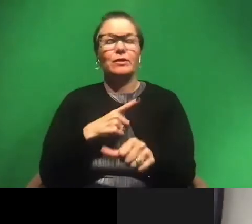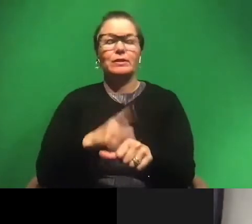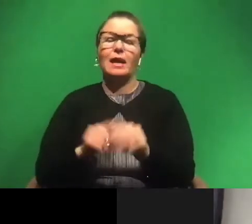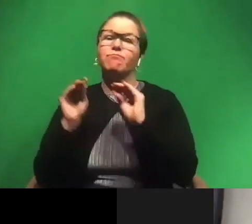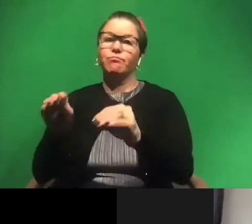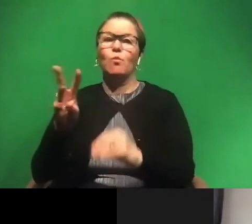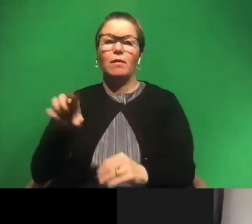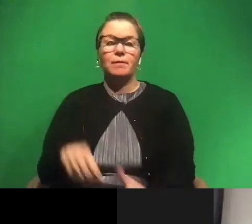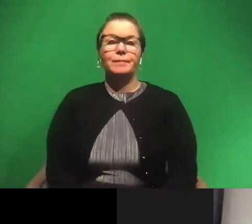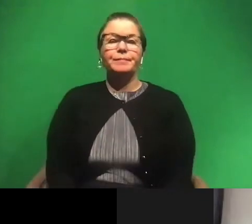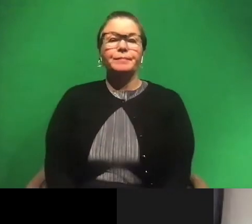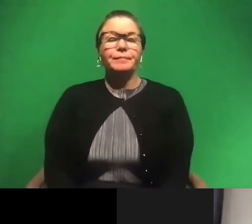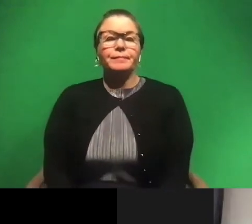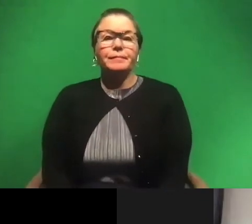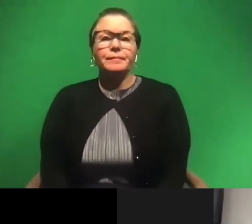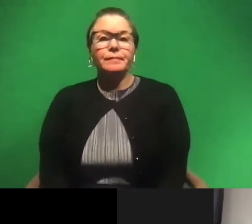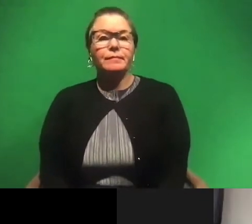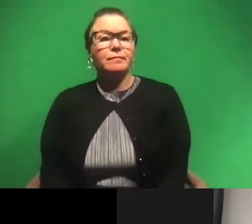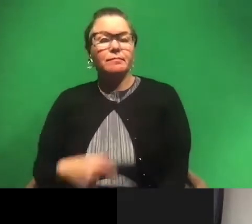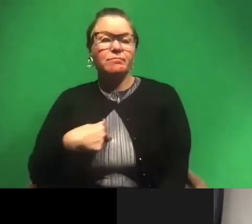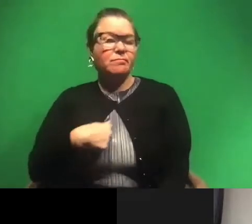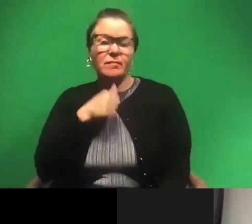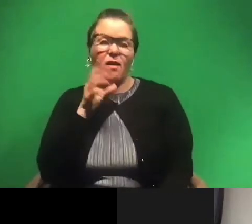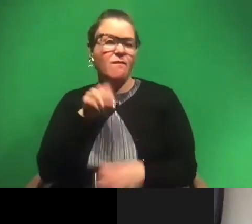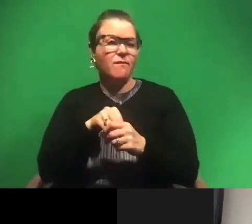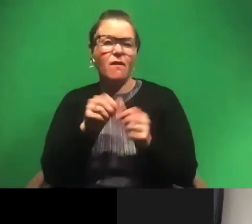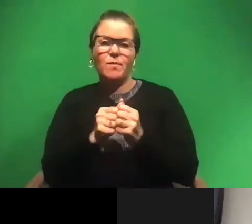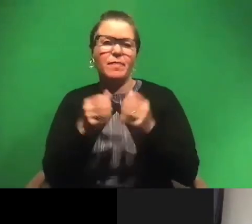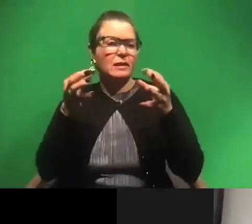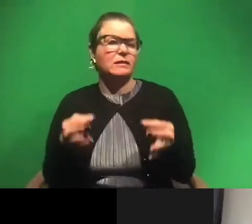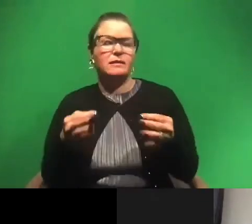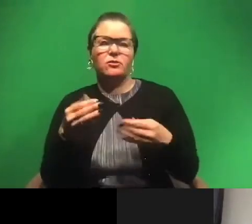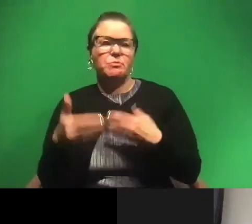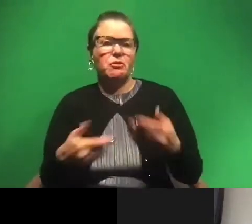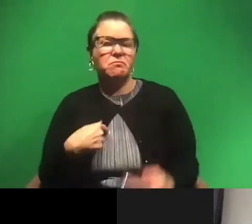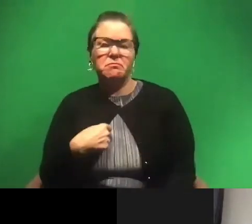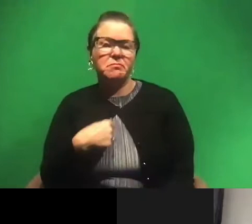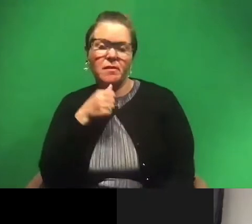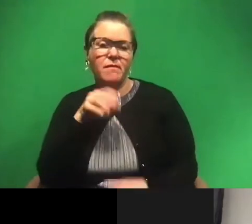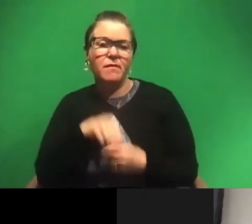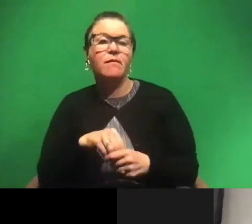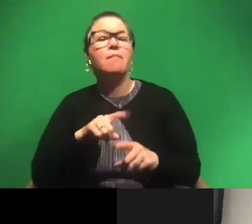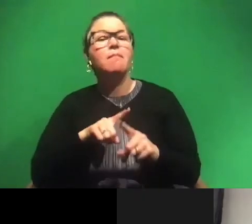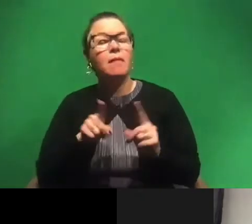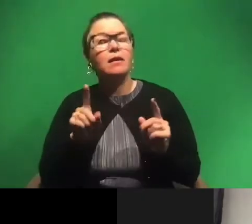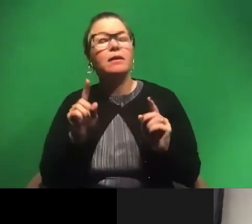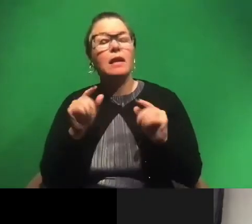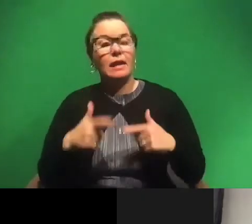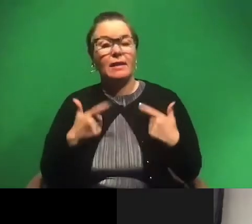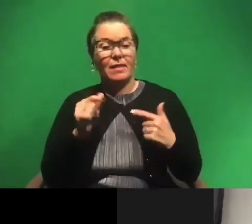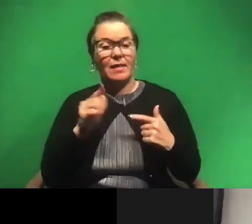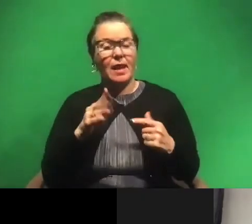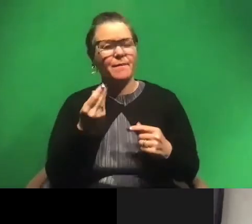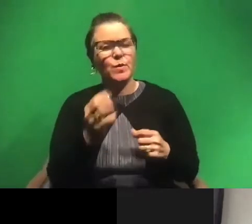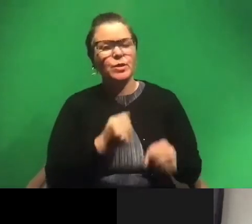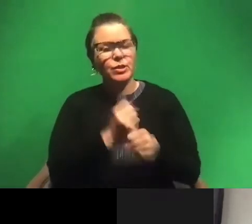wild. Wow. I wasn't part of that decision-making process, but they get to live in the lab for a few years until